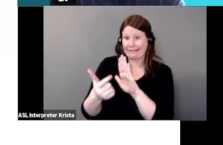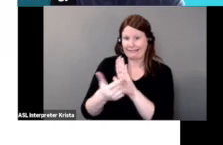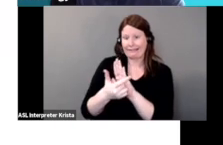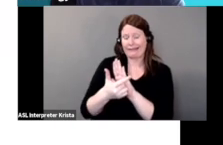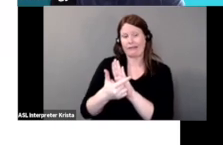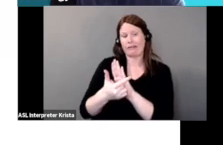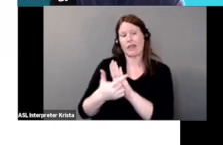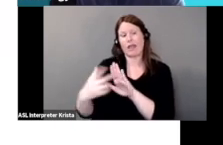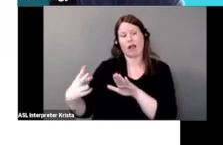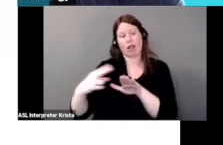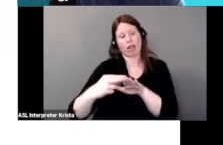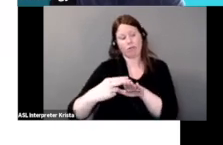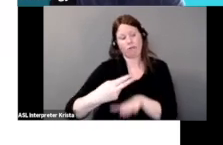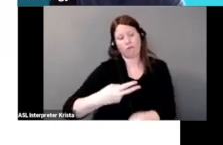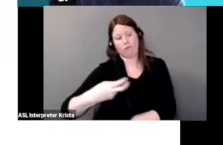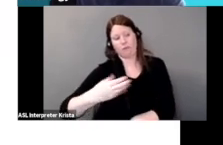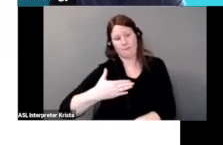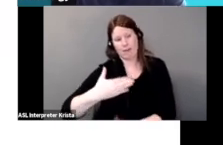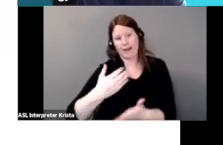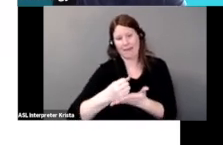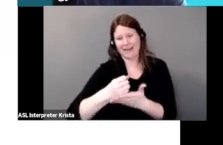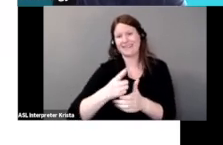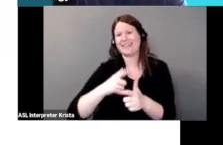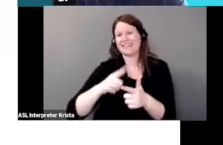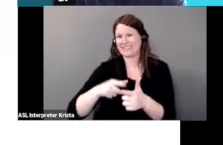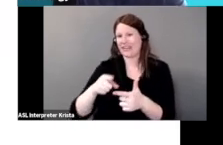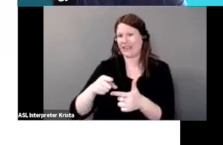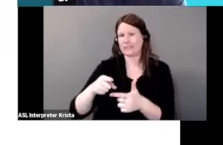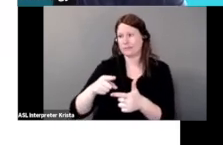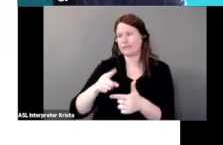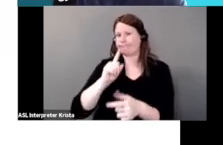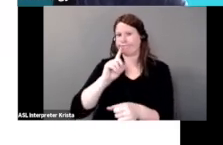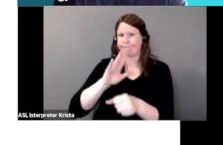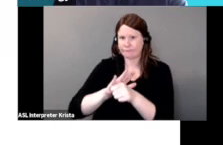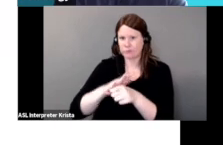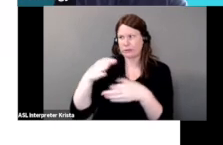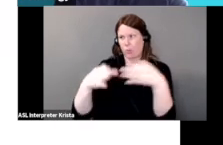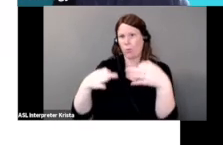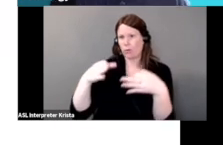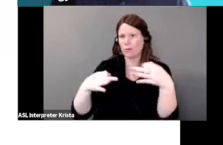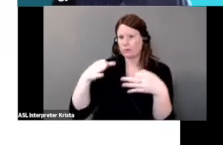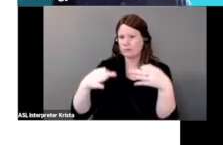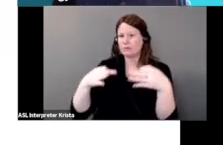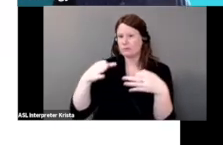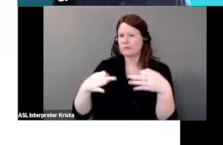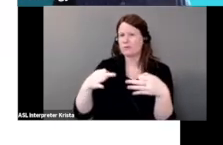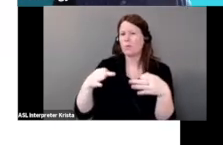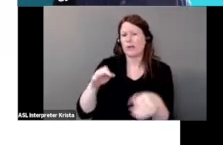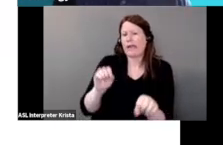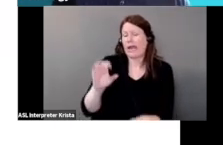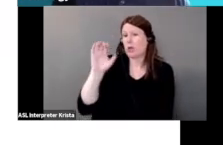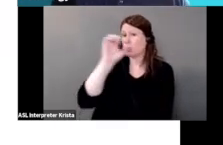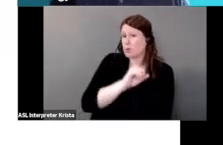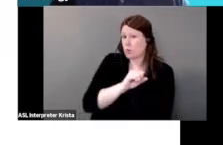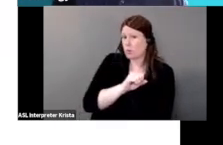by a court. So you can assert that they are committing patent infringement,